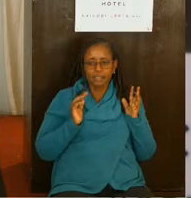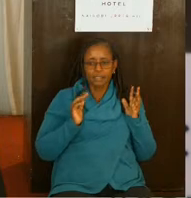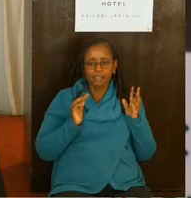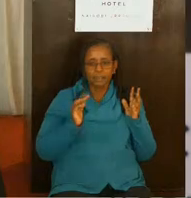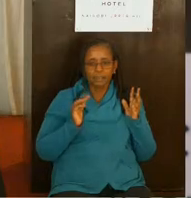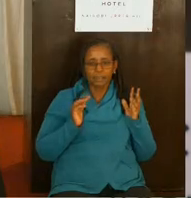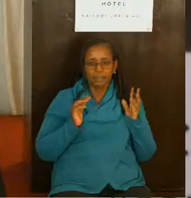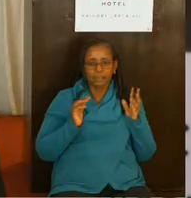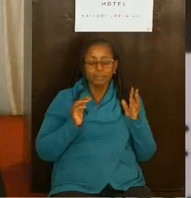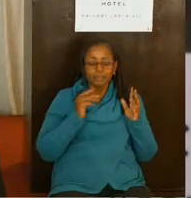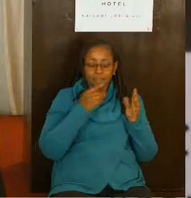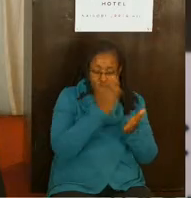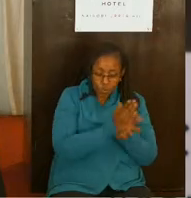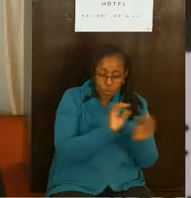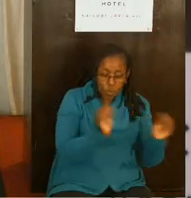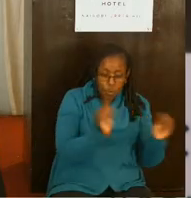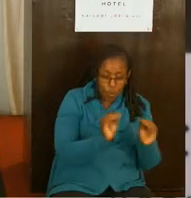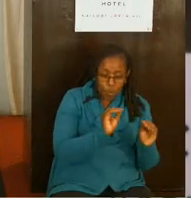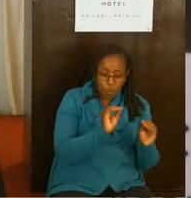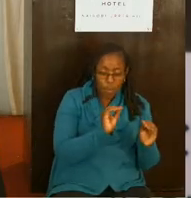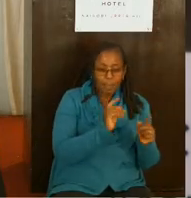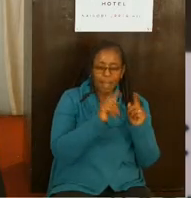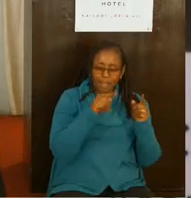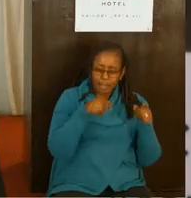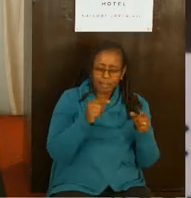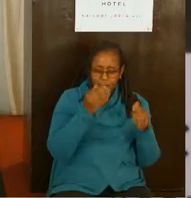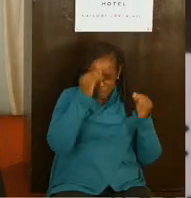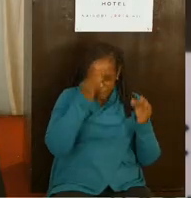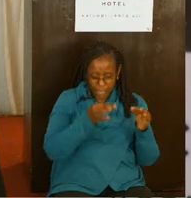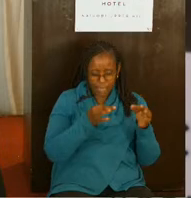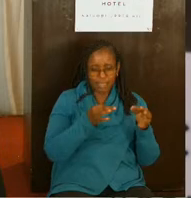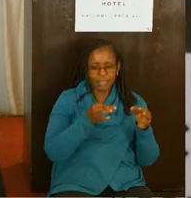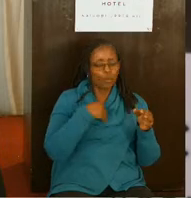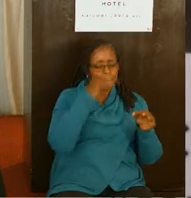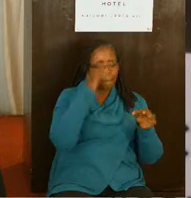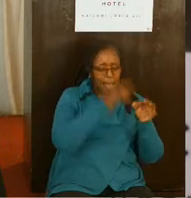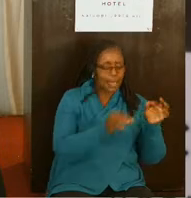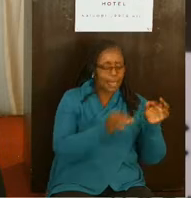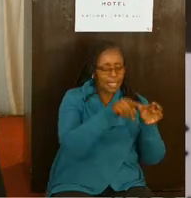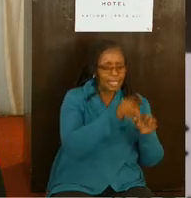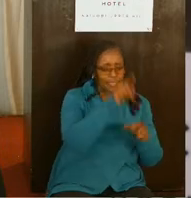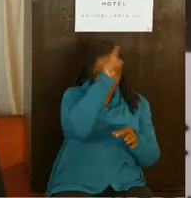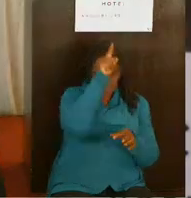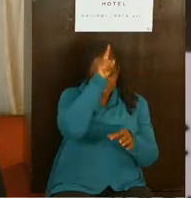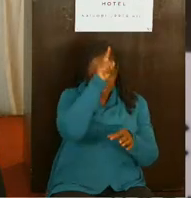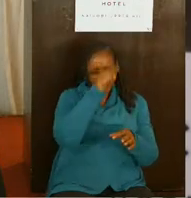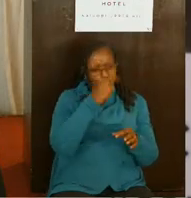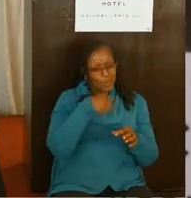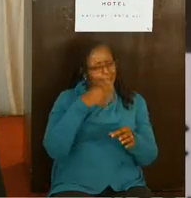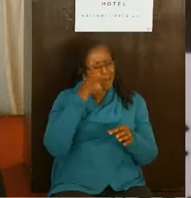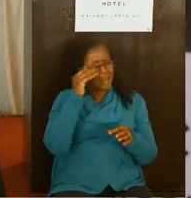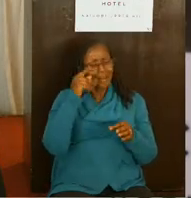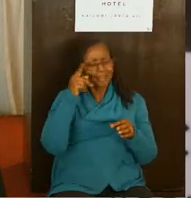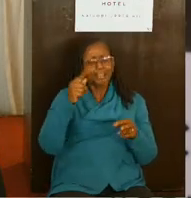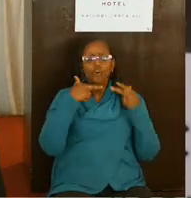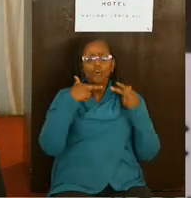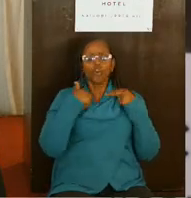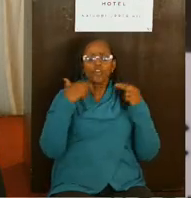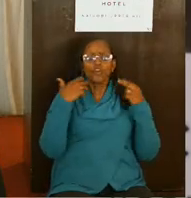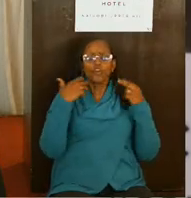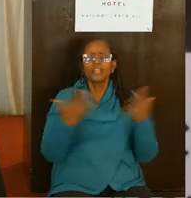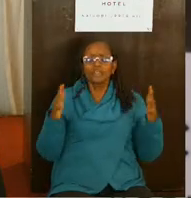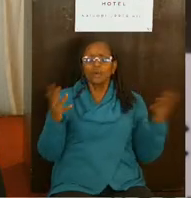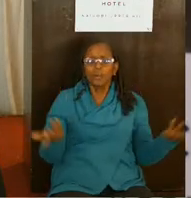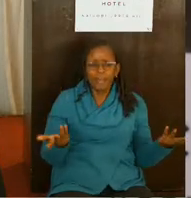be the correct position but they decide to burn down his whole village where are we learning these are Colonial practices